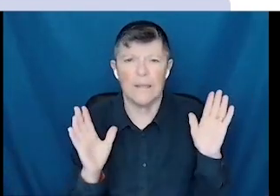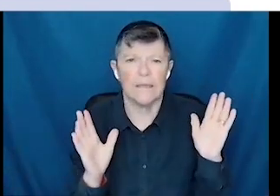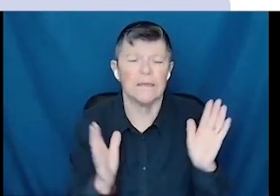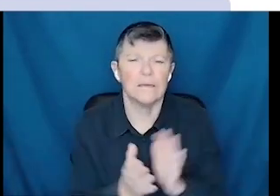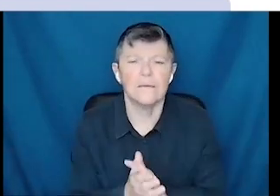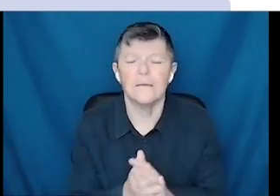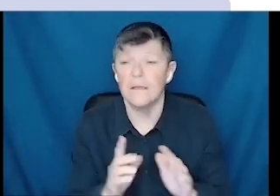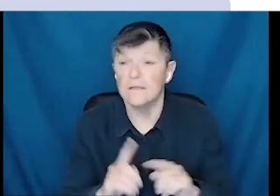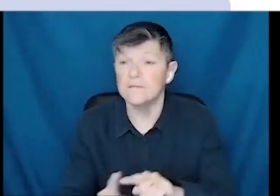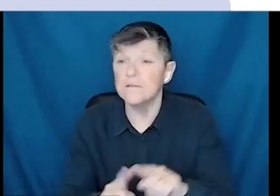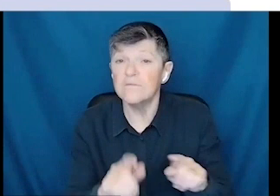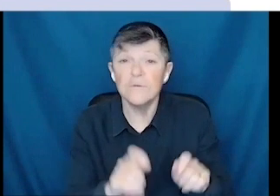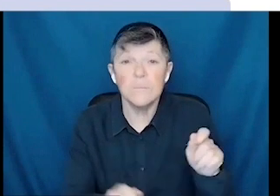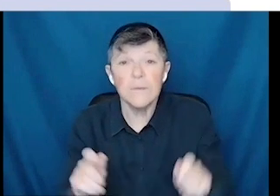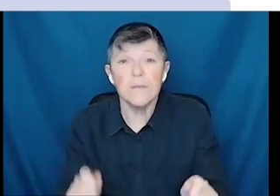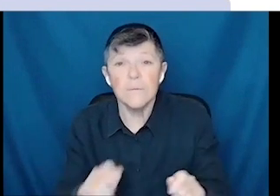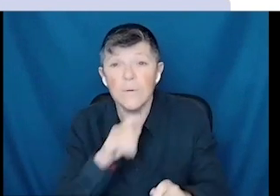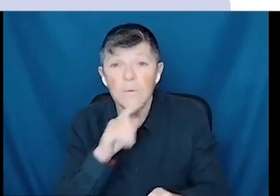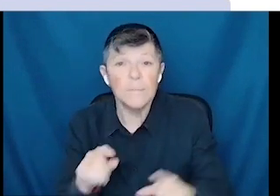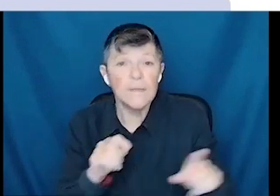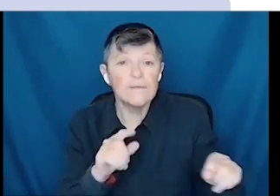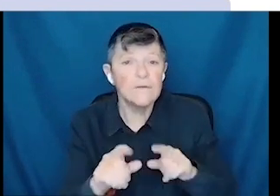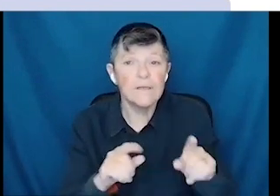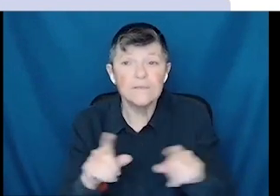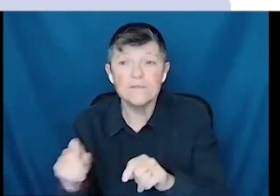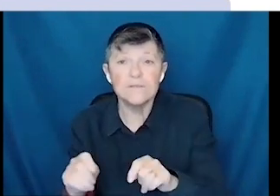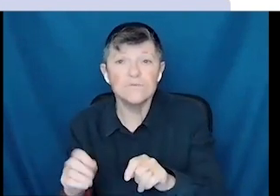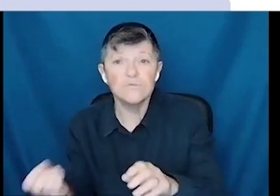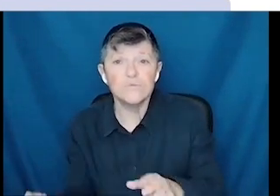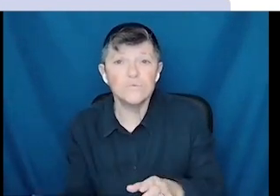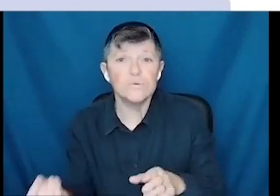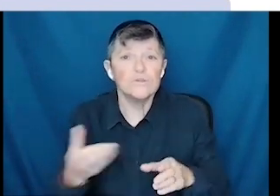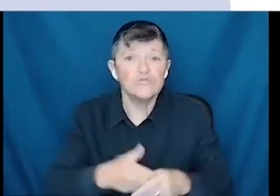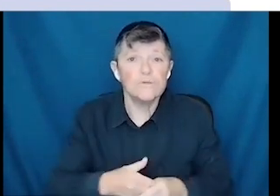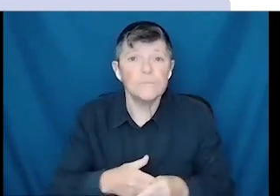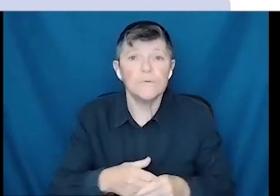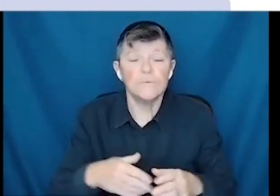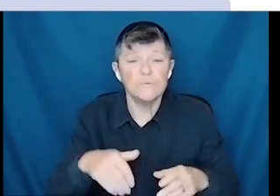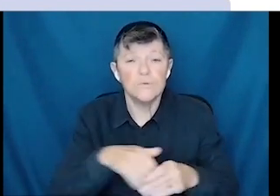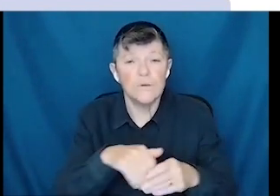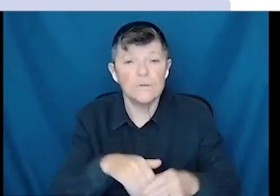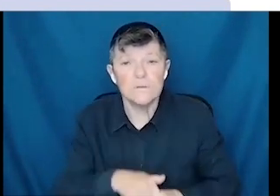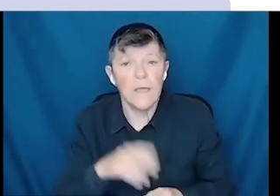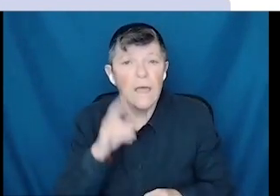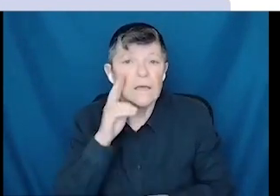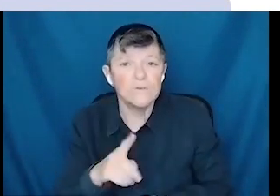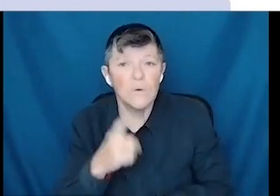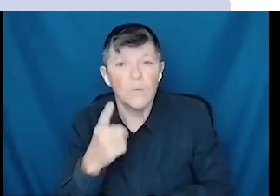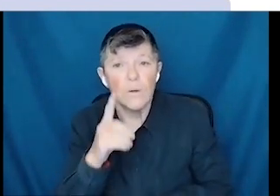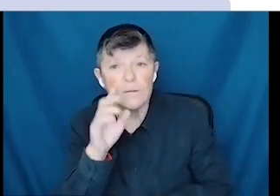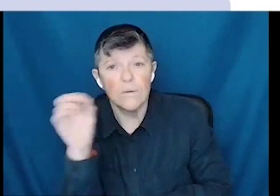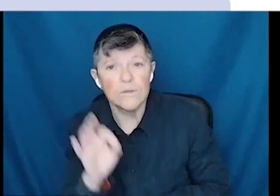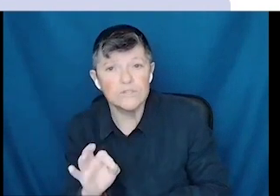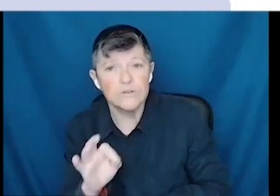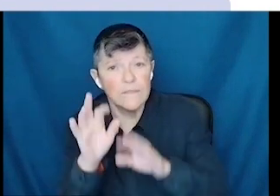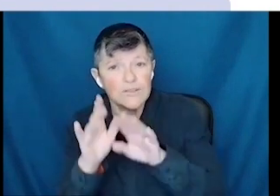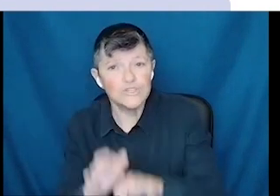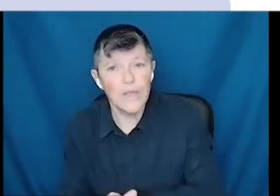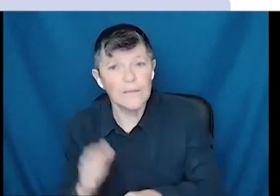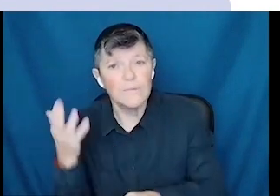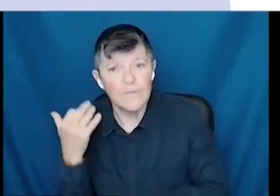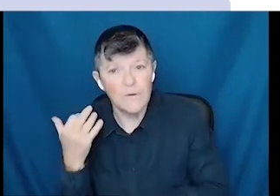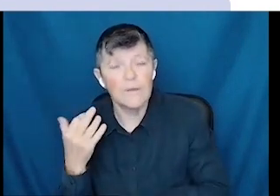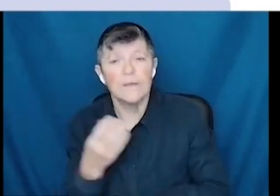people will be invited to contribute to the content. I saw one question in the chat before where someone